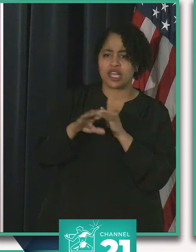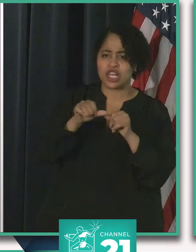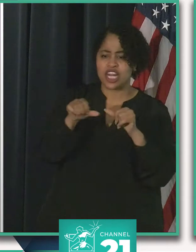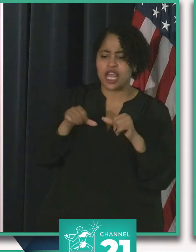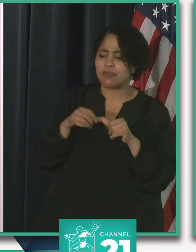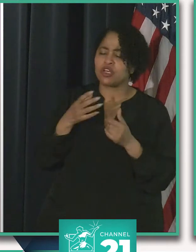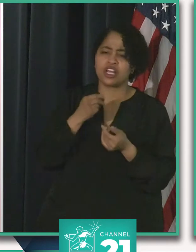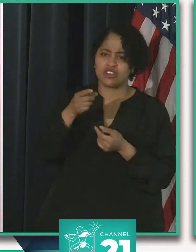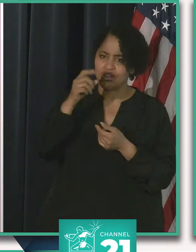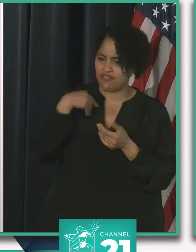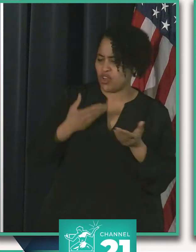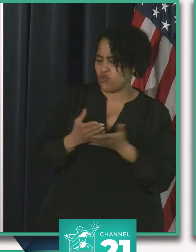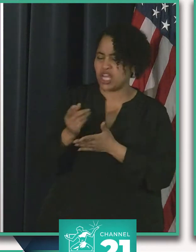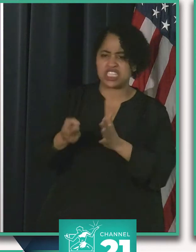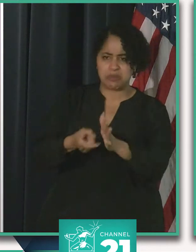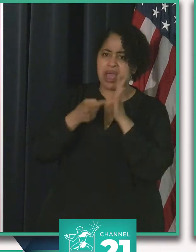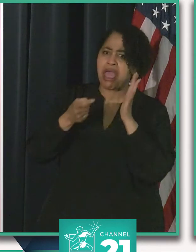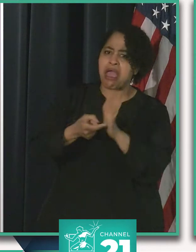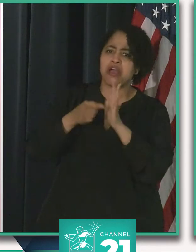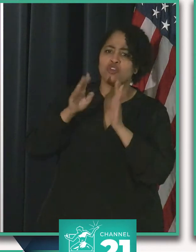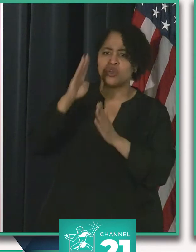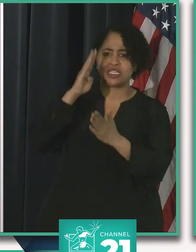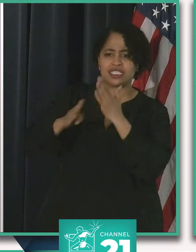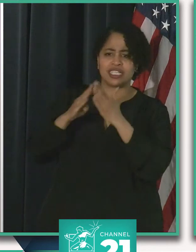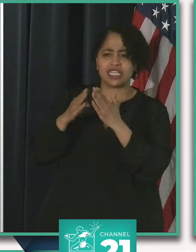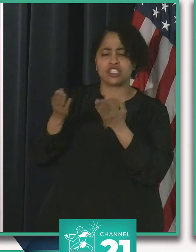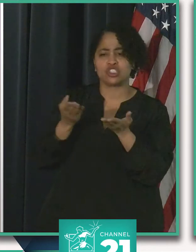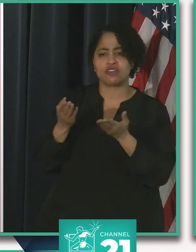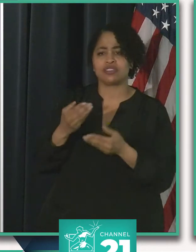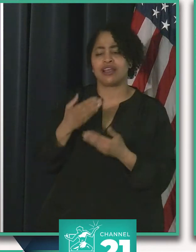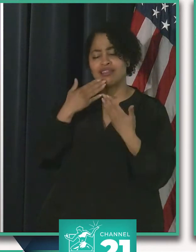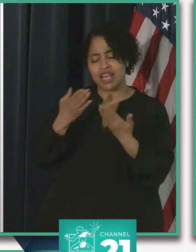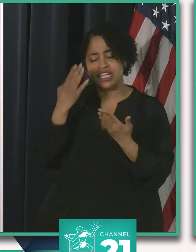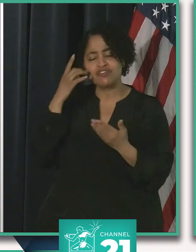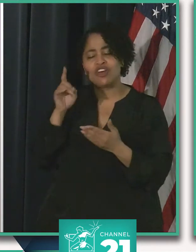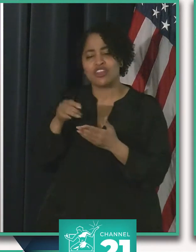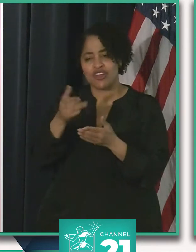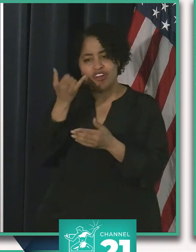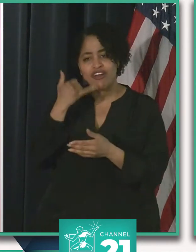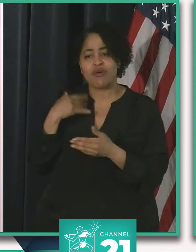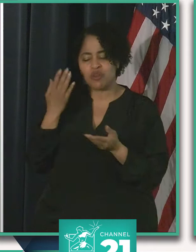for your city on services. So thank you for the call, and we'll pass along the compliment to Ava.